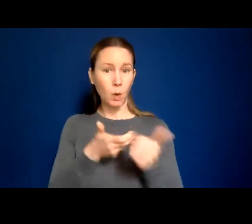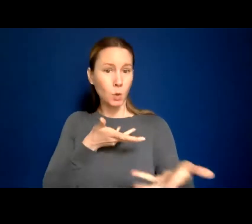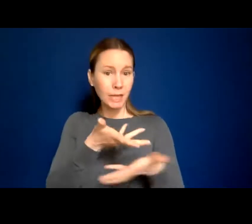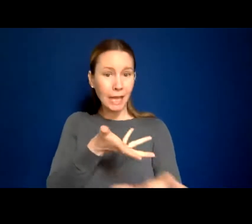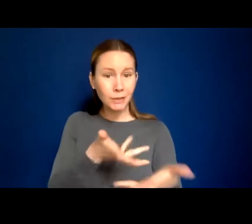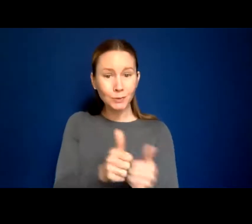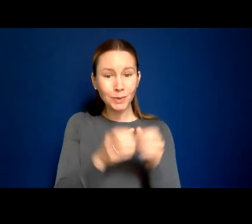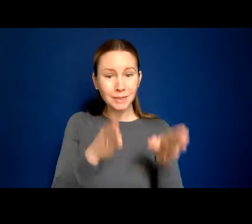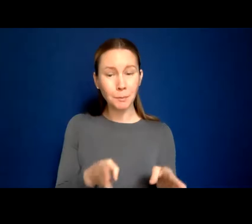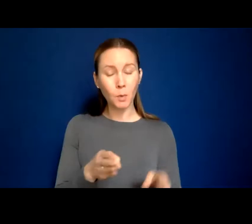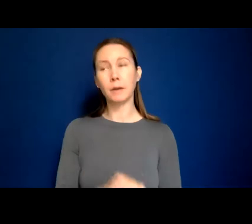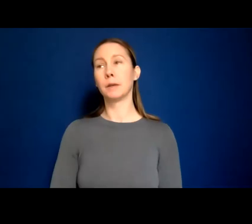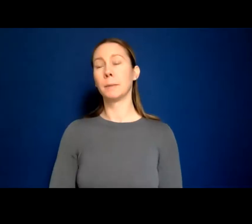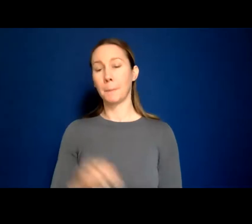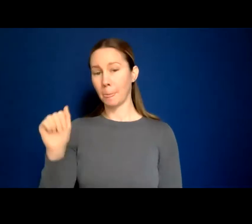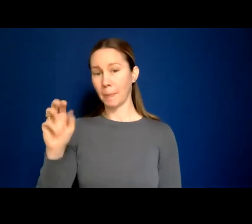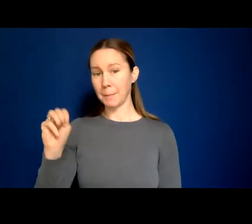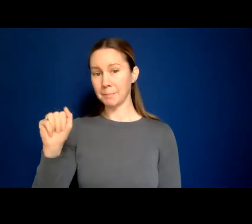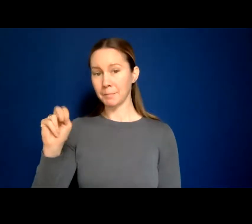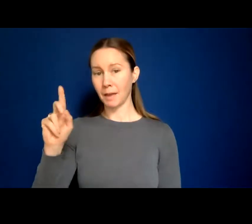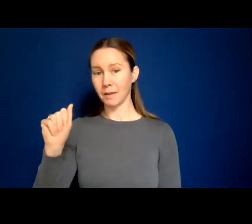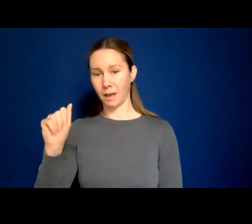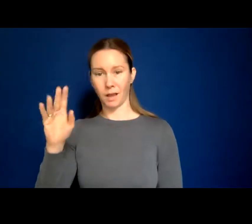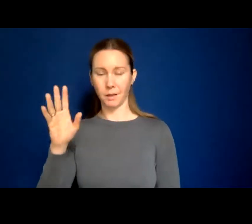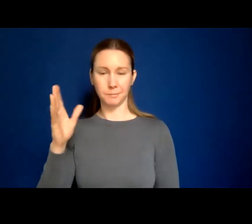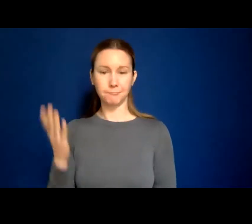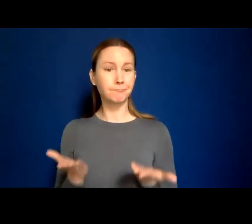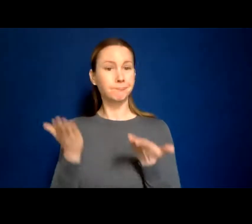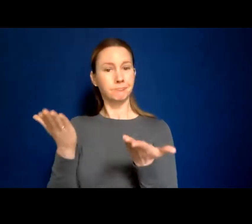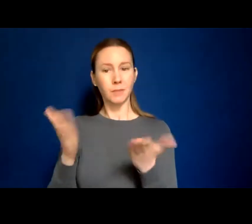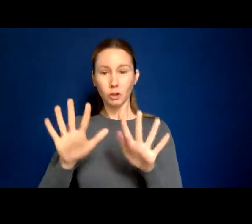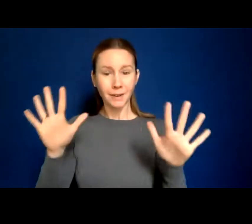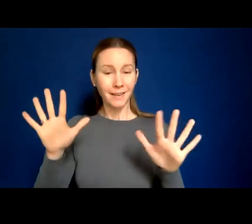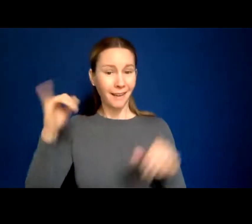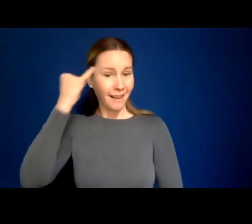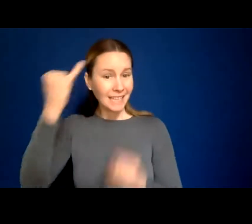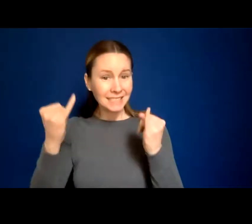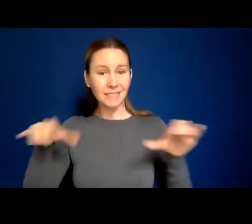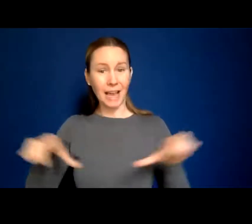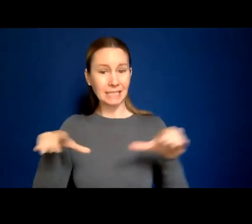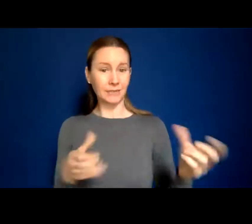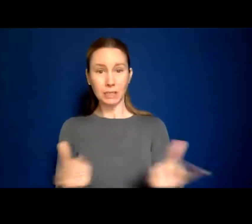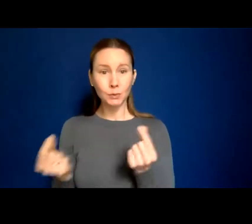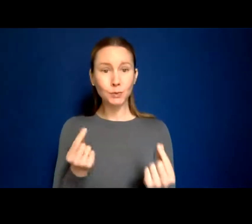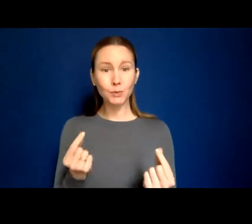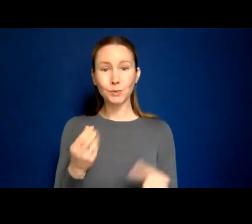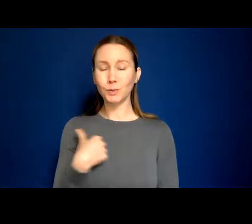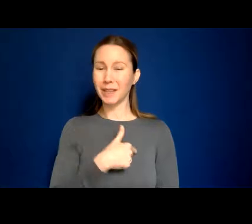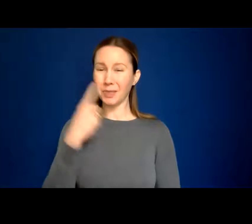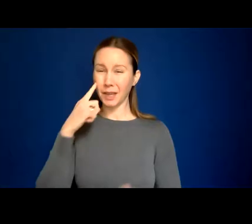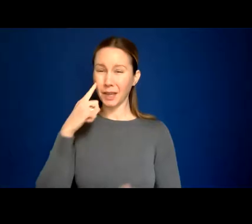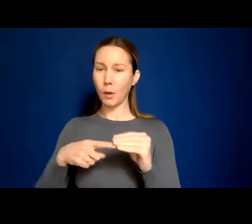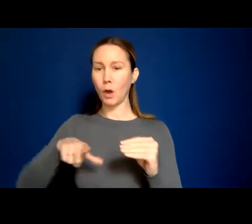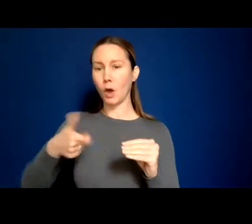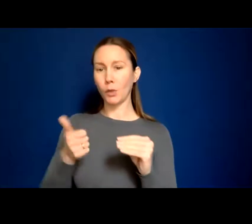somebody. Amanda brought up great sort of ideas of activities to do, and we could think about it another